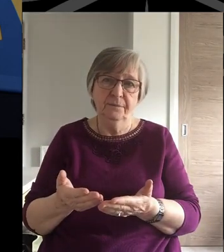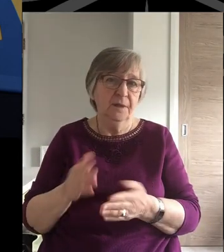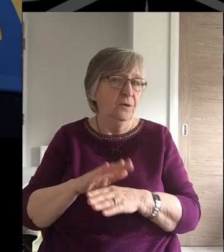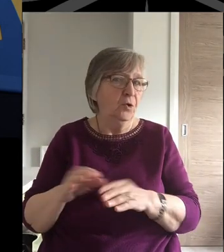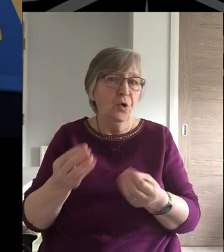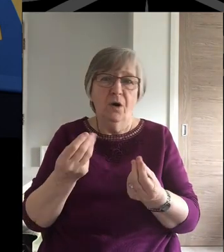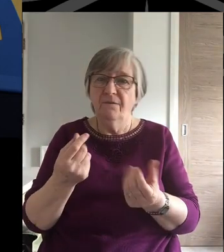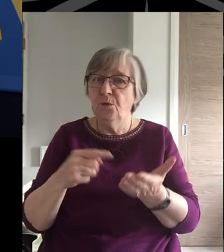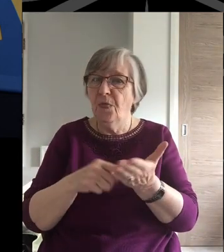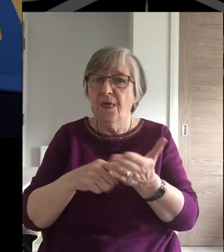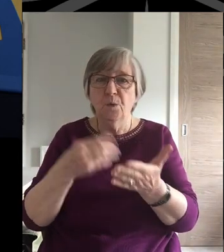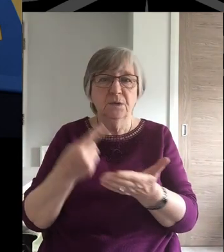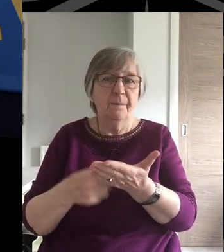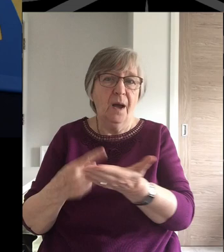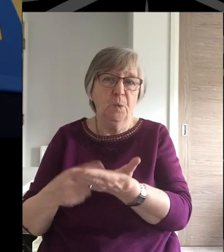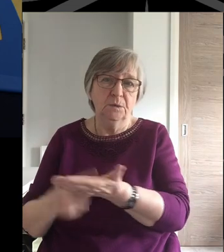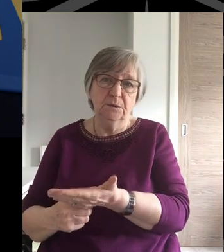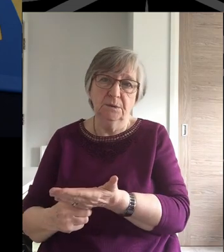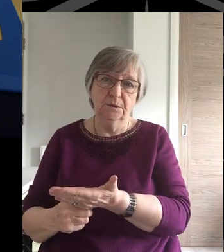Not a few thousand pounds.